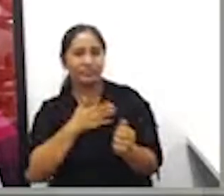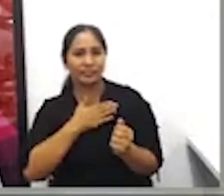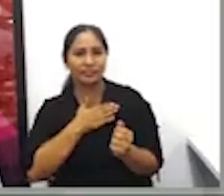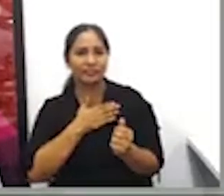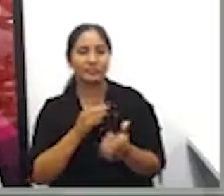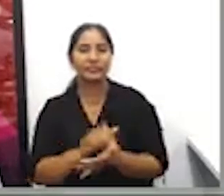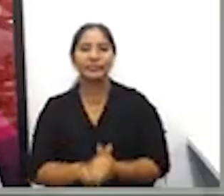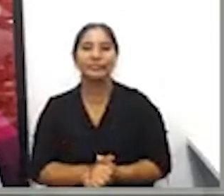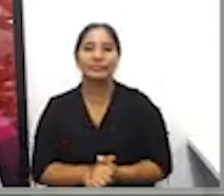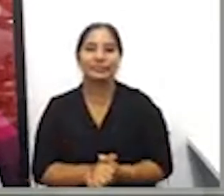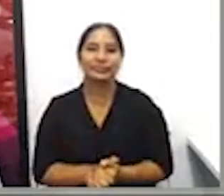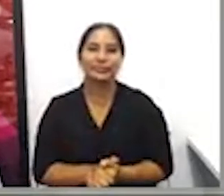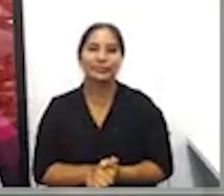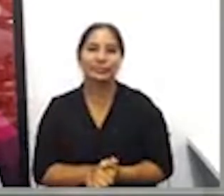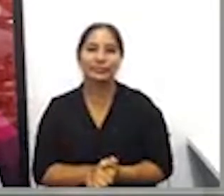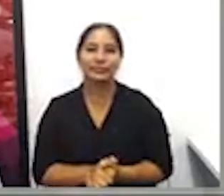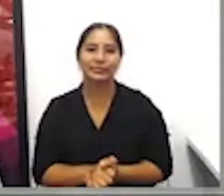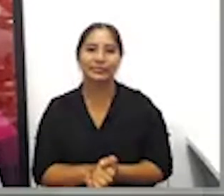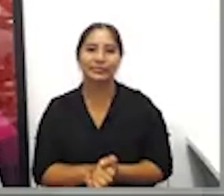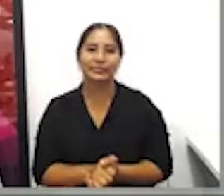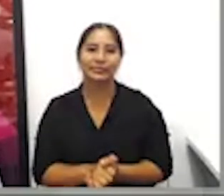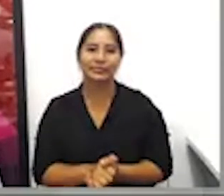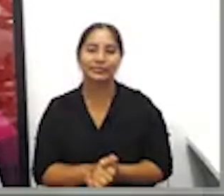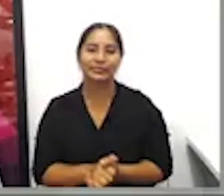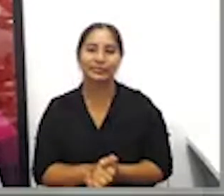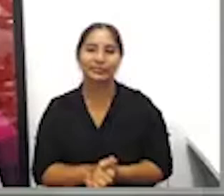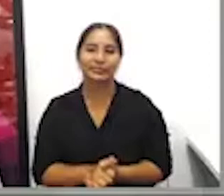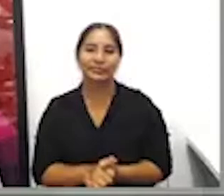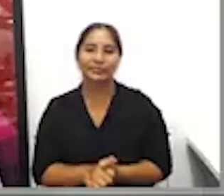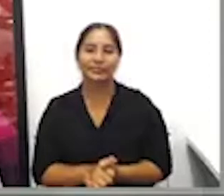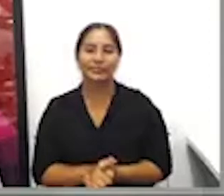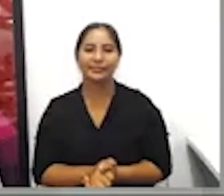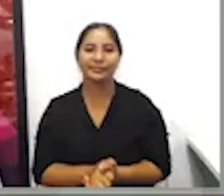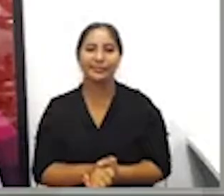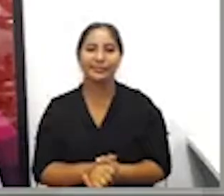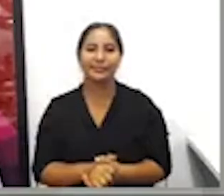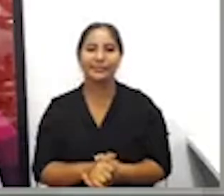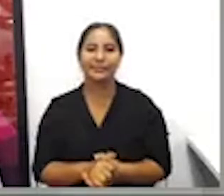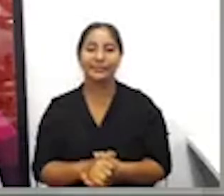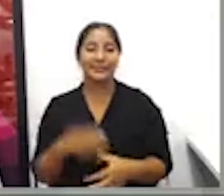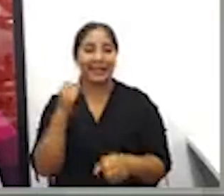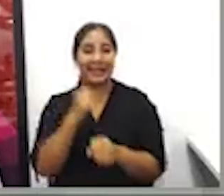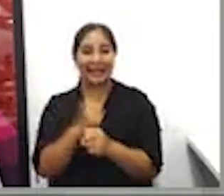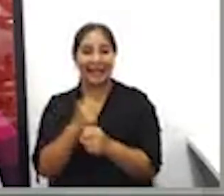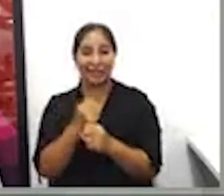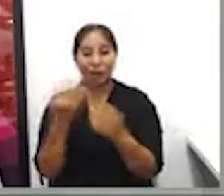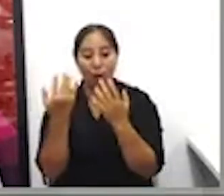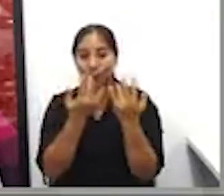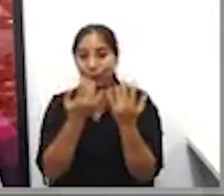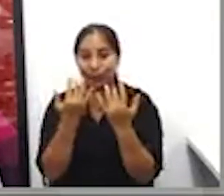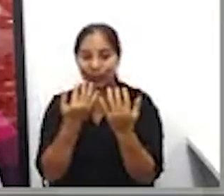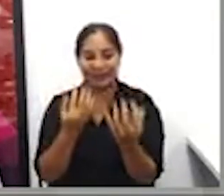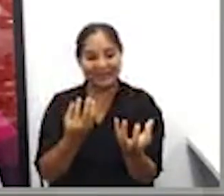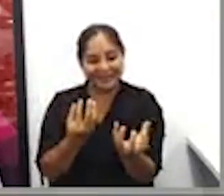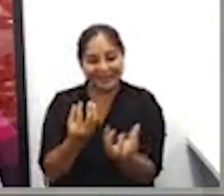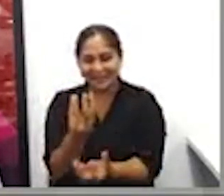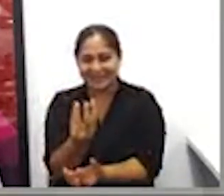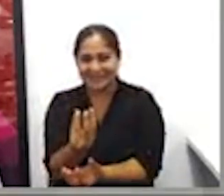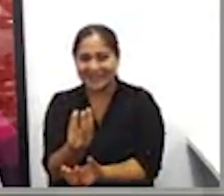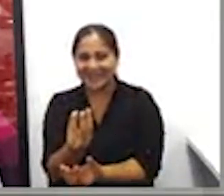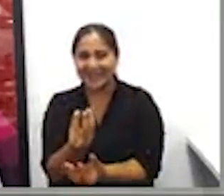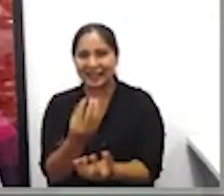rate, they had cupcakes for me, and they had put in the cupcakes. What was